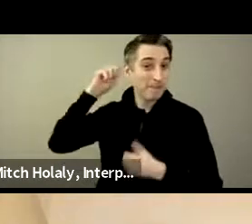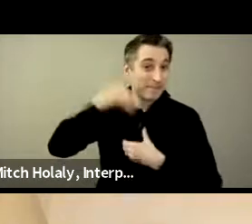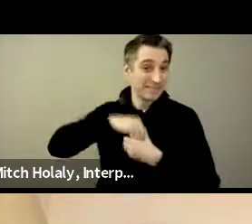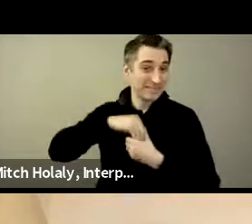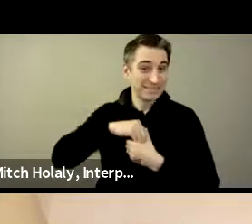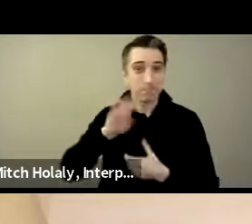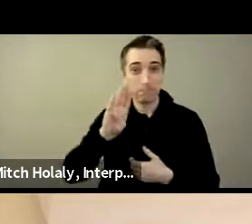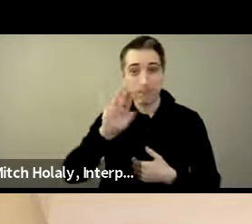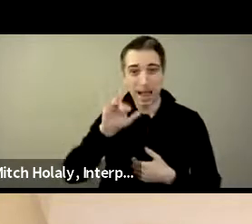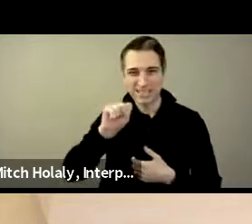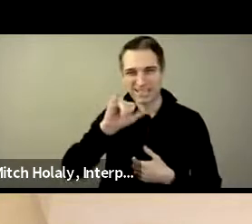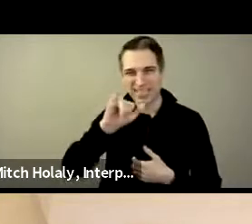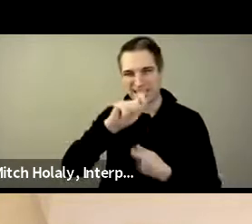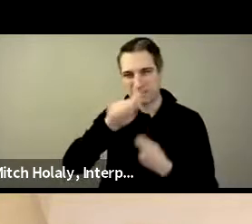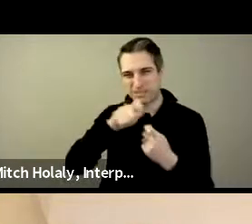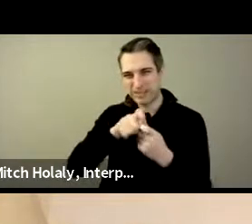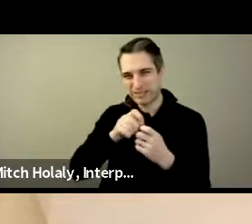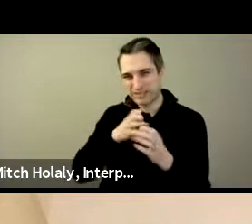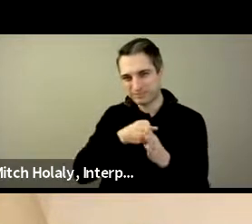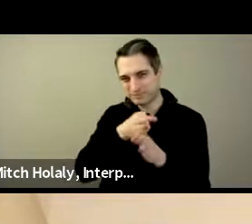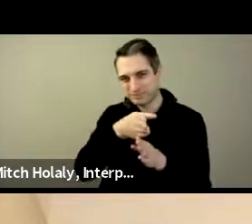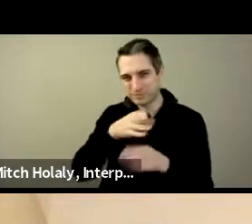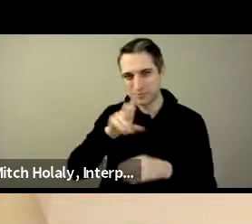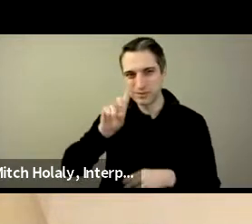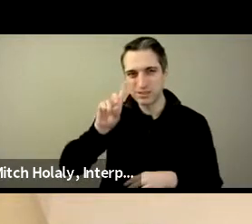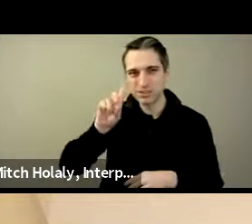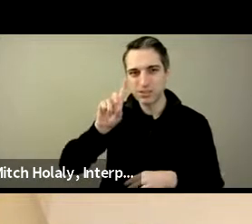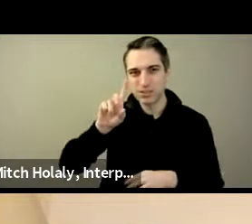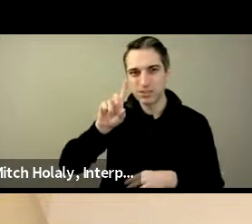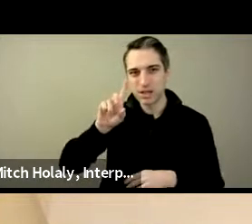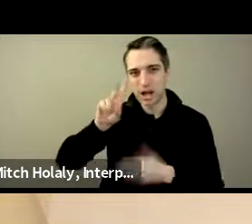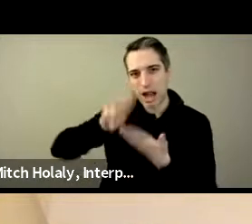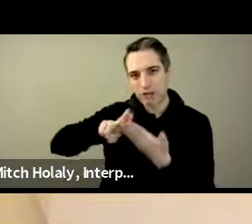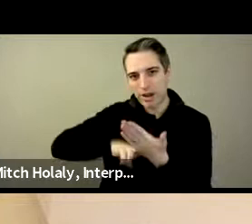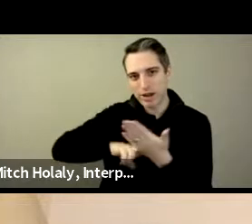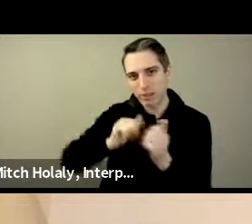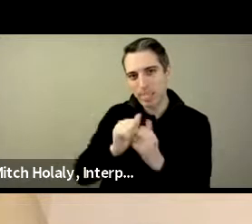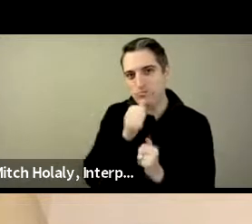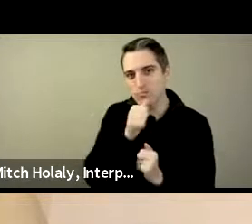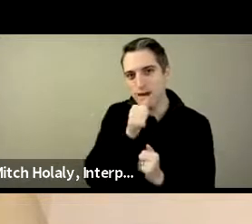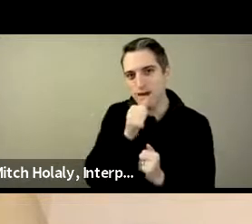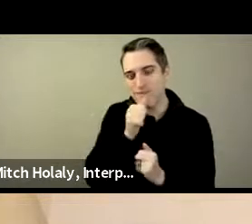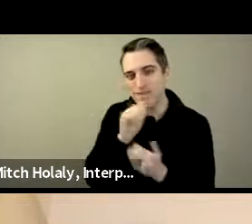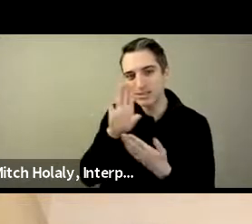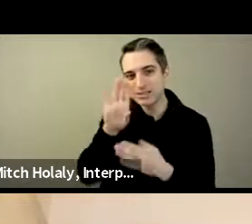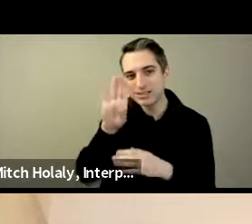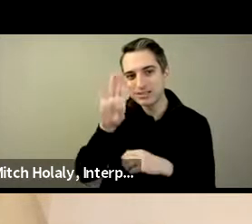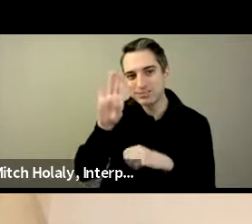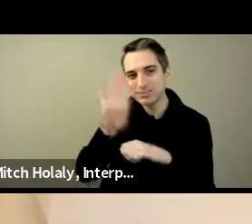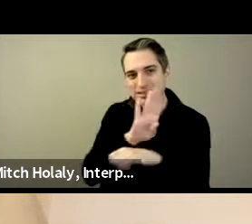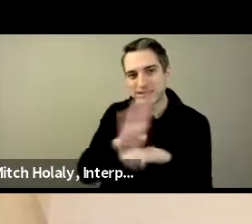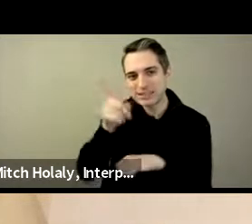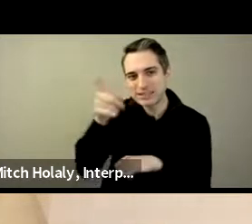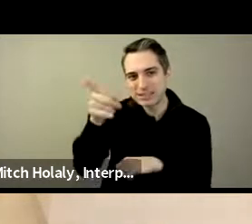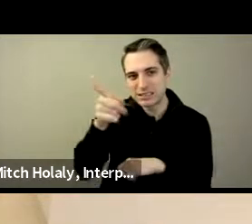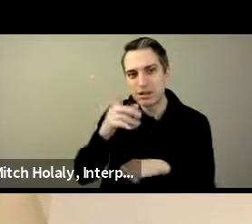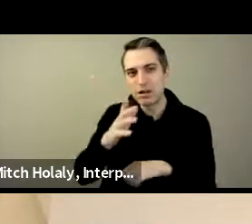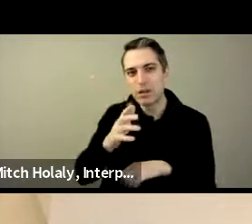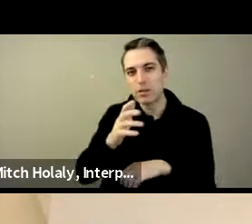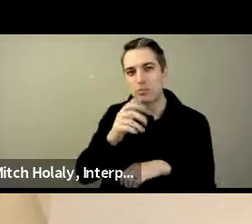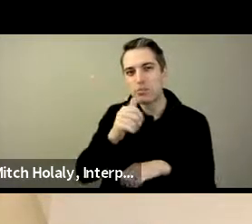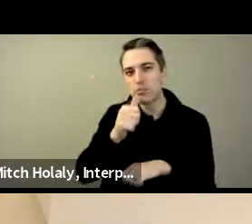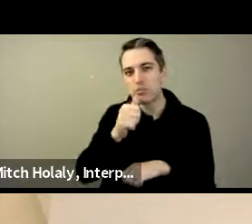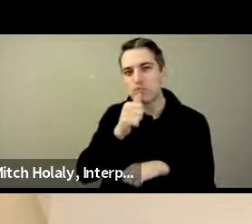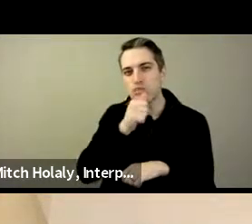department? With respect to their contracting with the private sector of the community or private sector